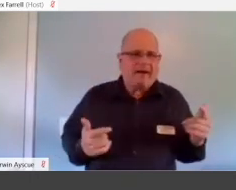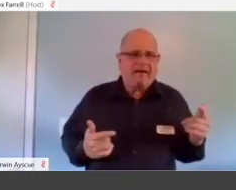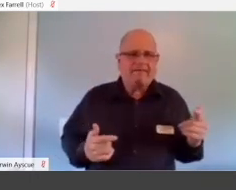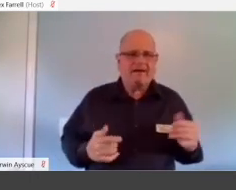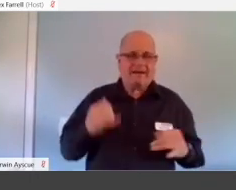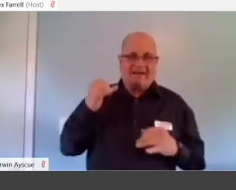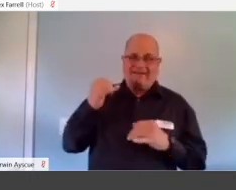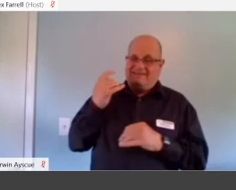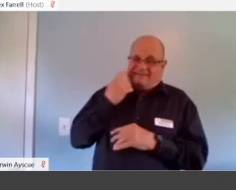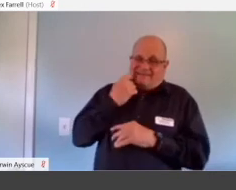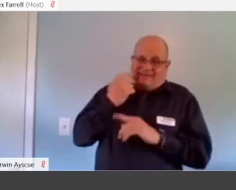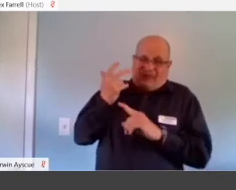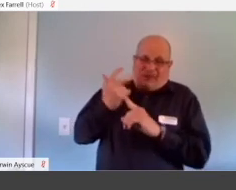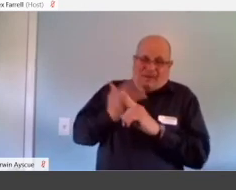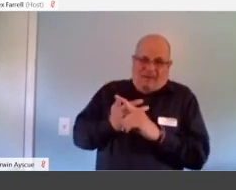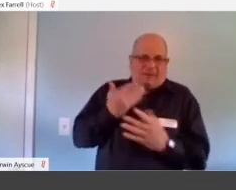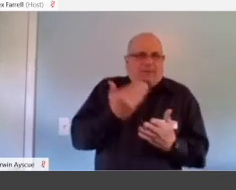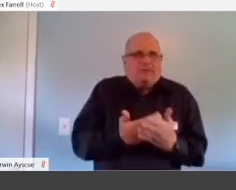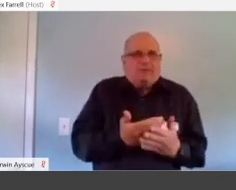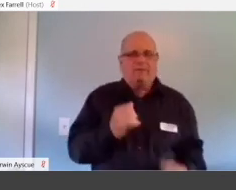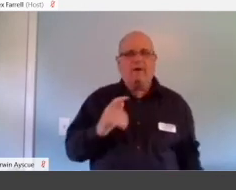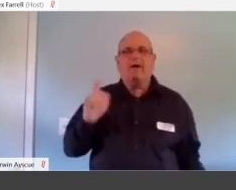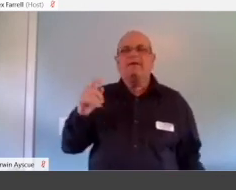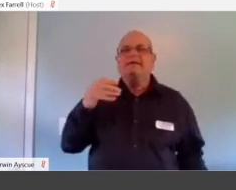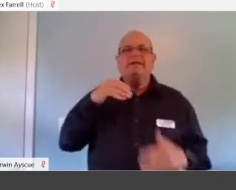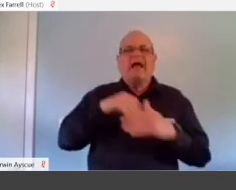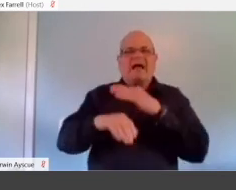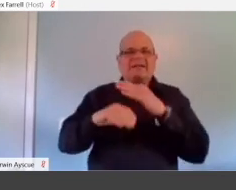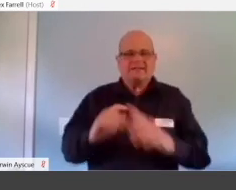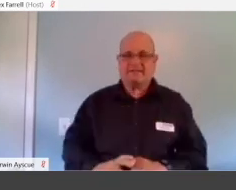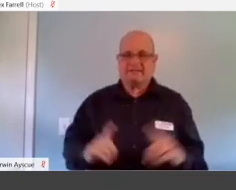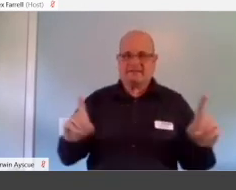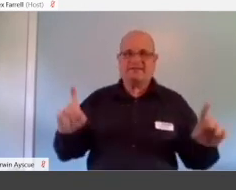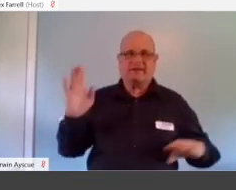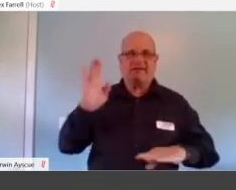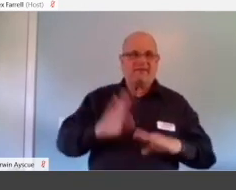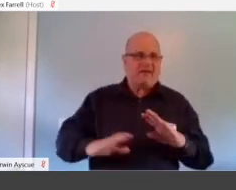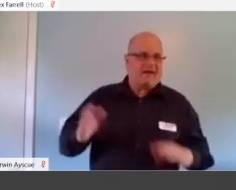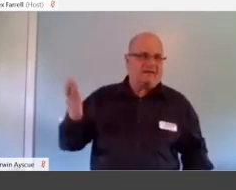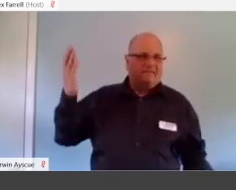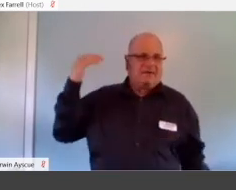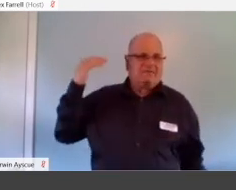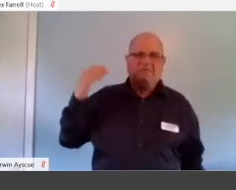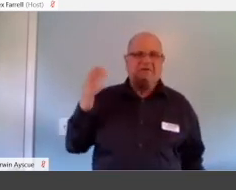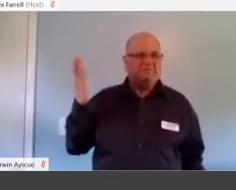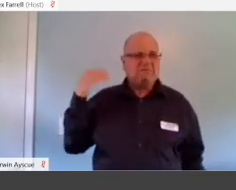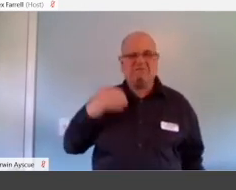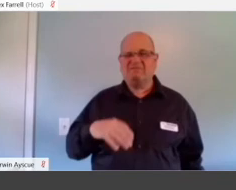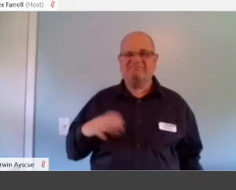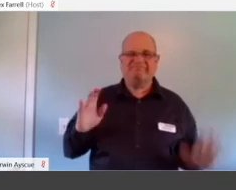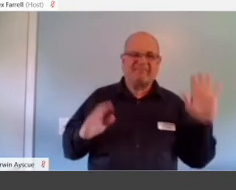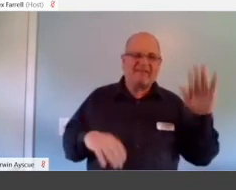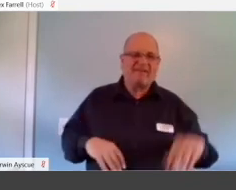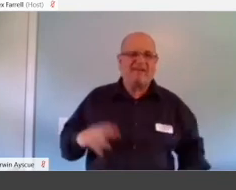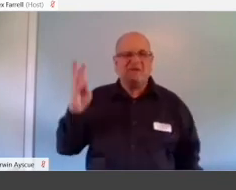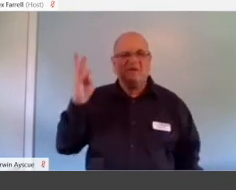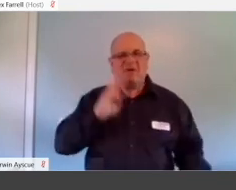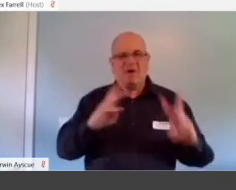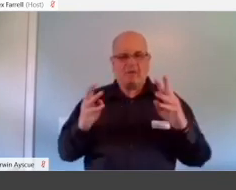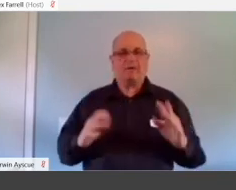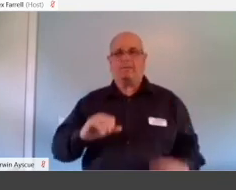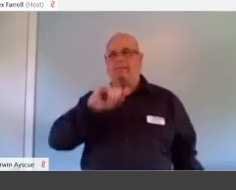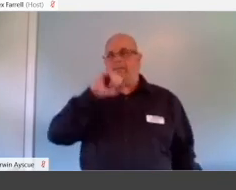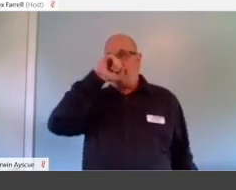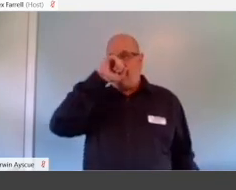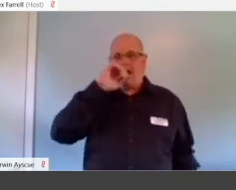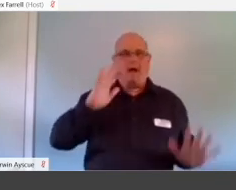that, right? Like, we all needed accessibility in a way that most of us had not worried about previously. Watching